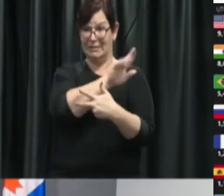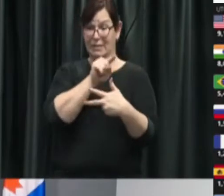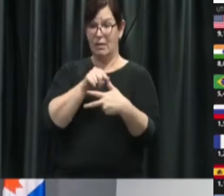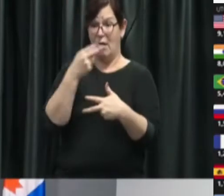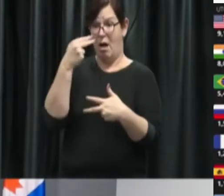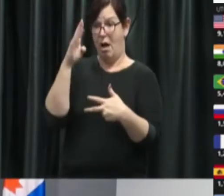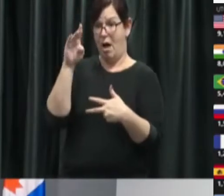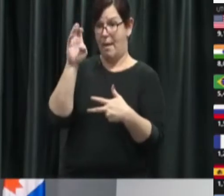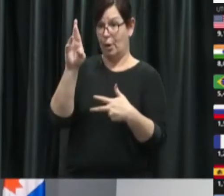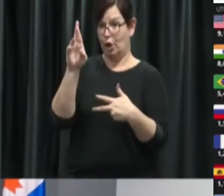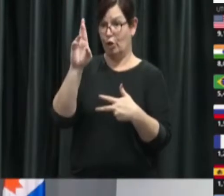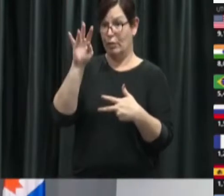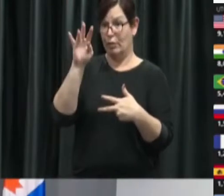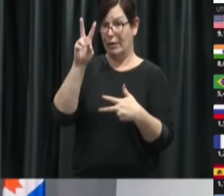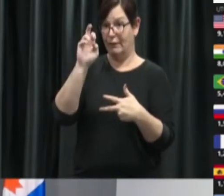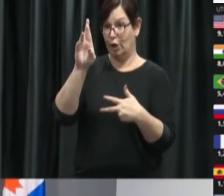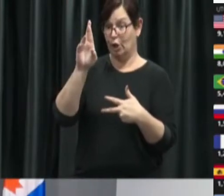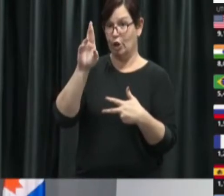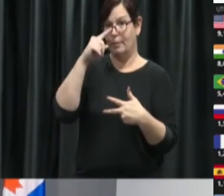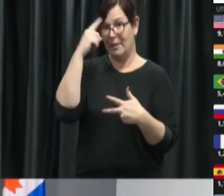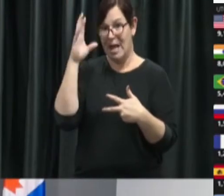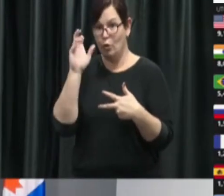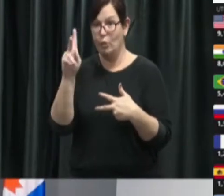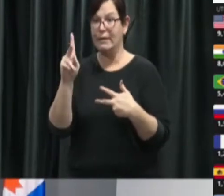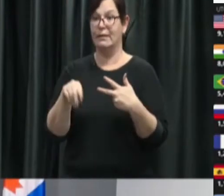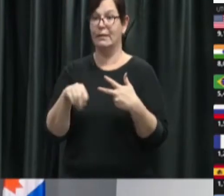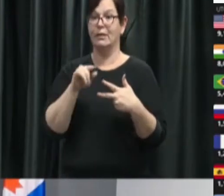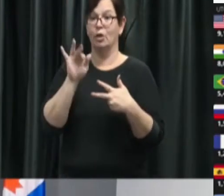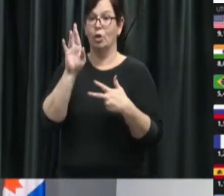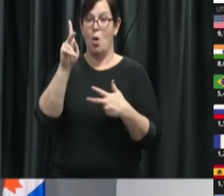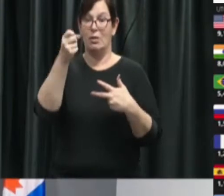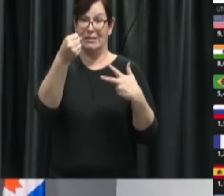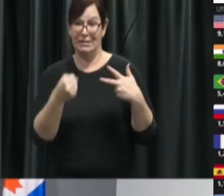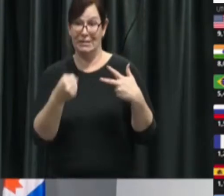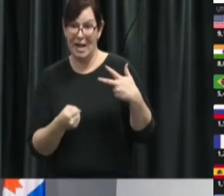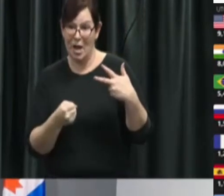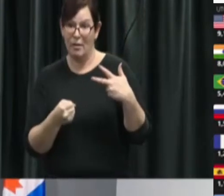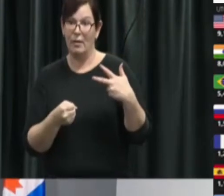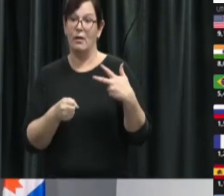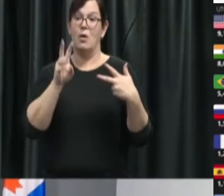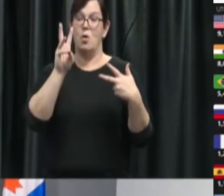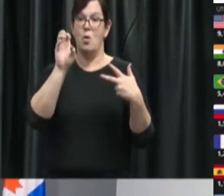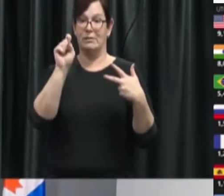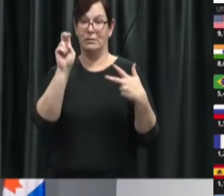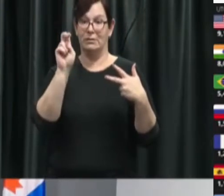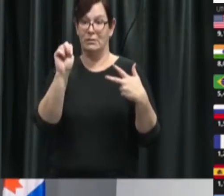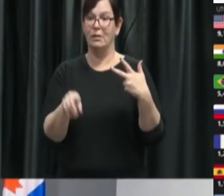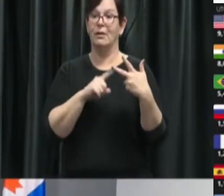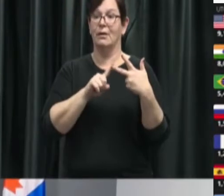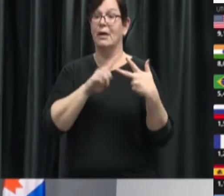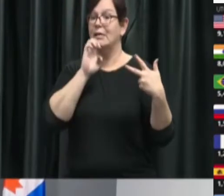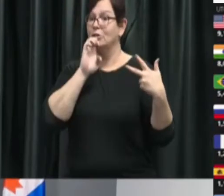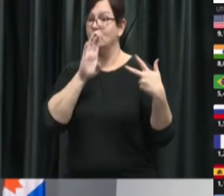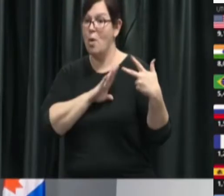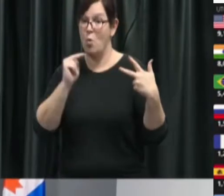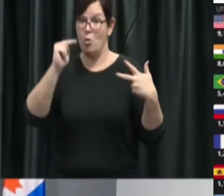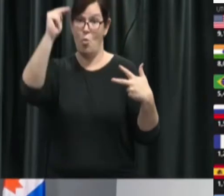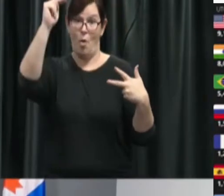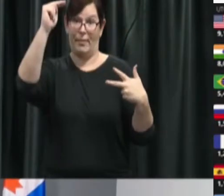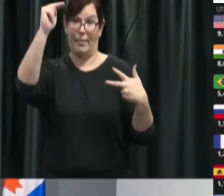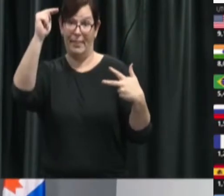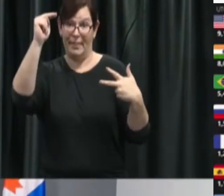Creek, York Southweston, and Etobicoke North. Each of these wards is home to